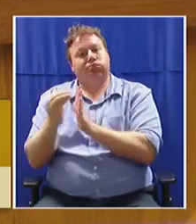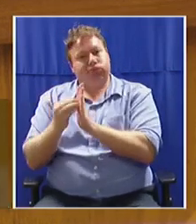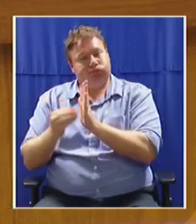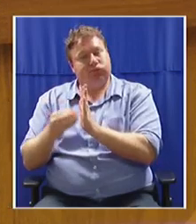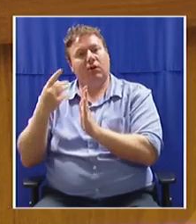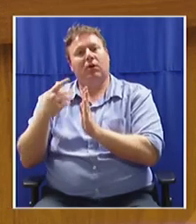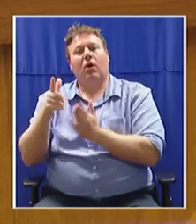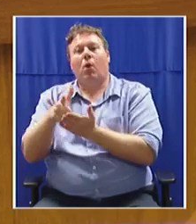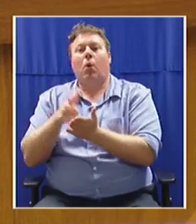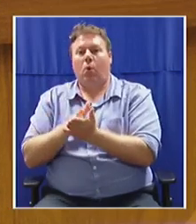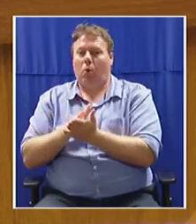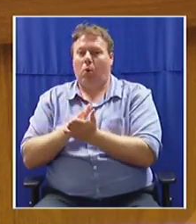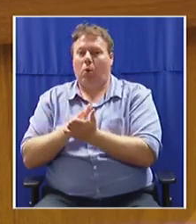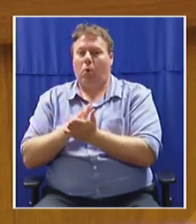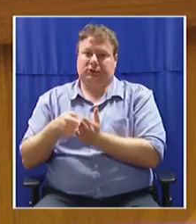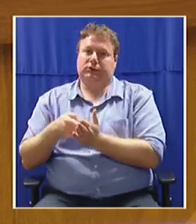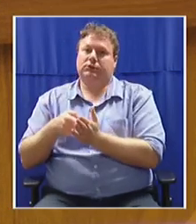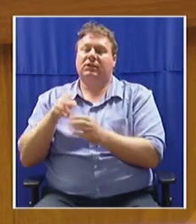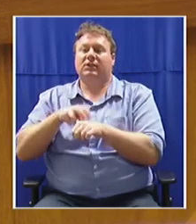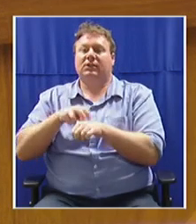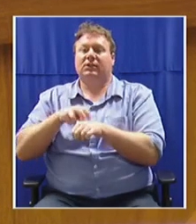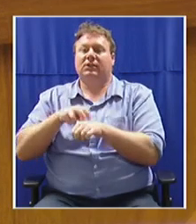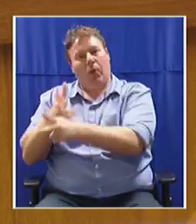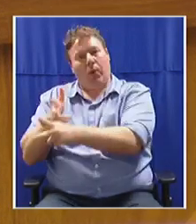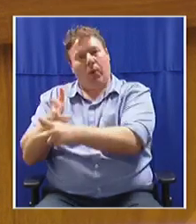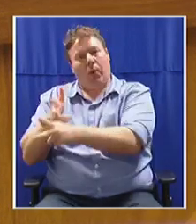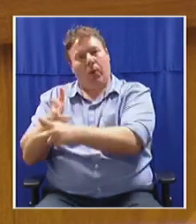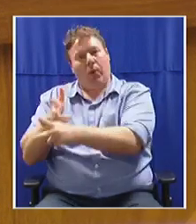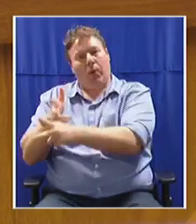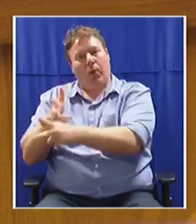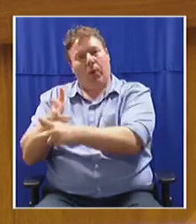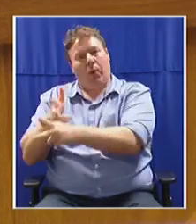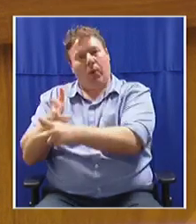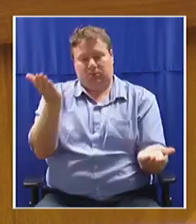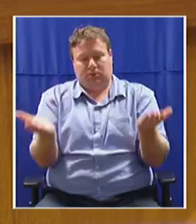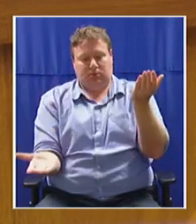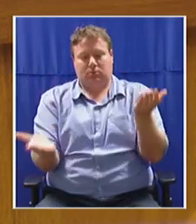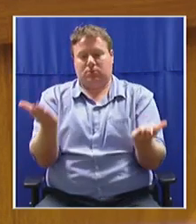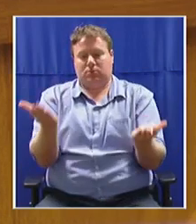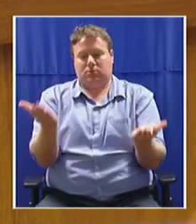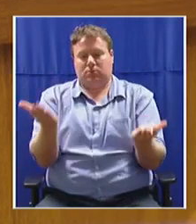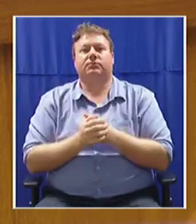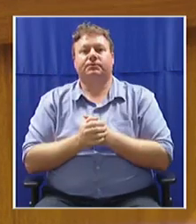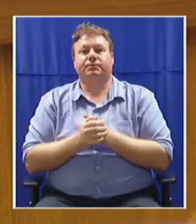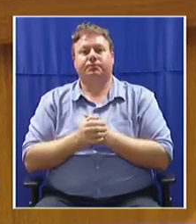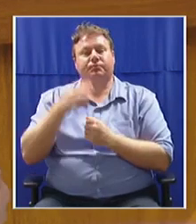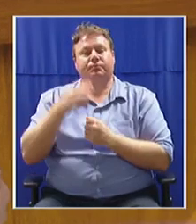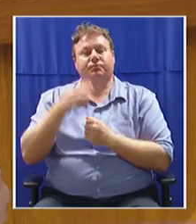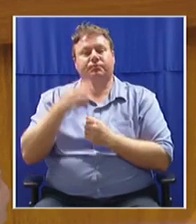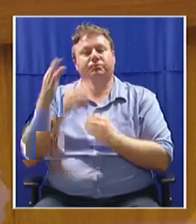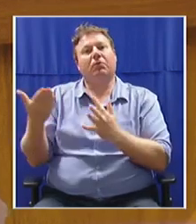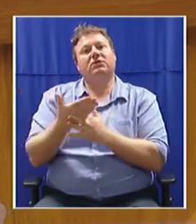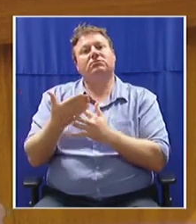for in our laws on the other hand. Our government's intervention in this